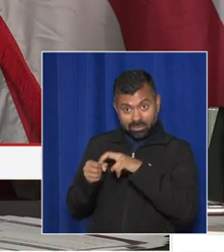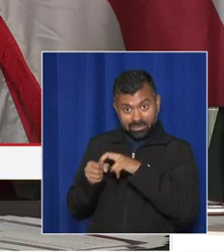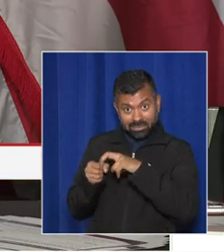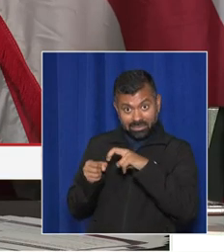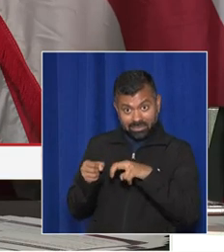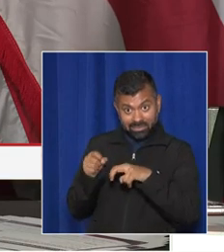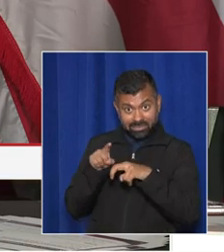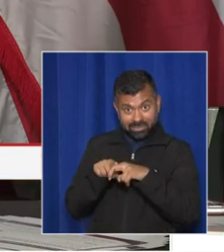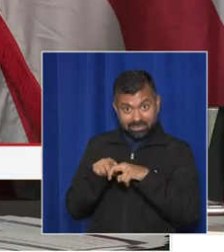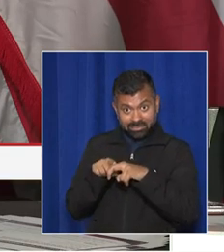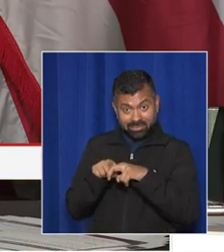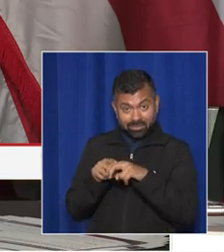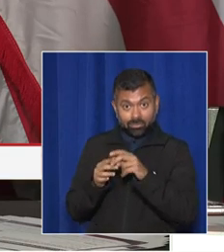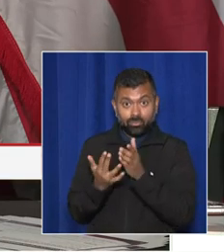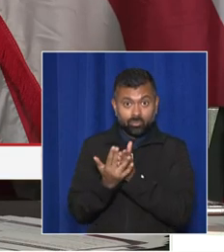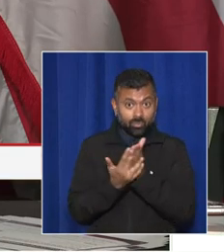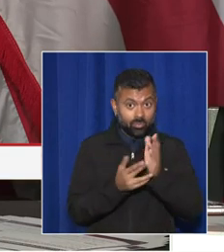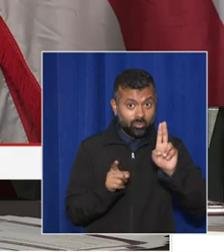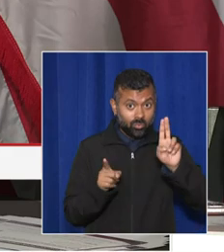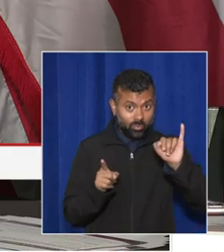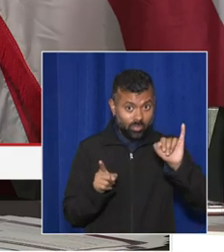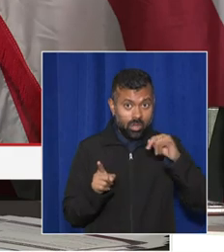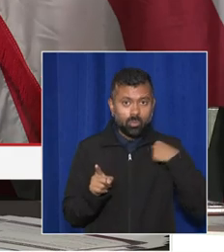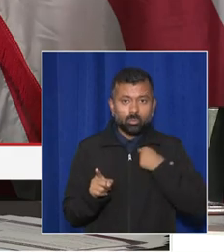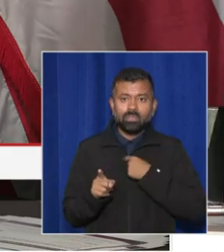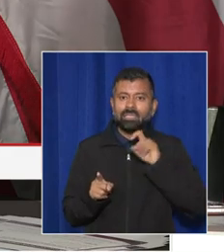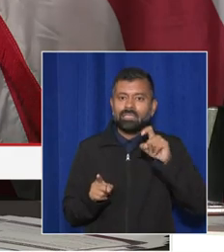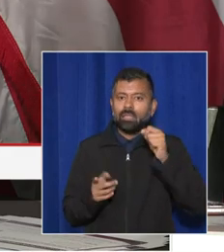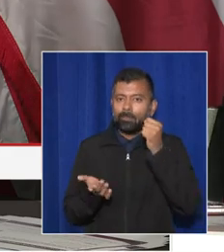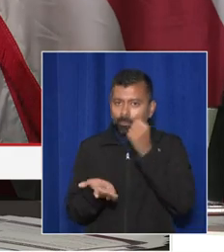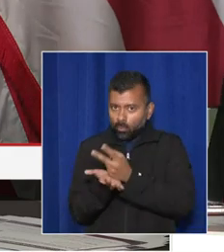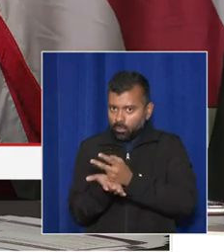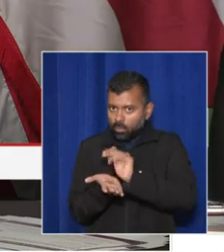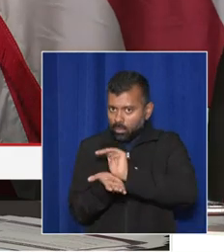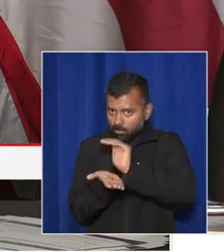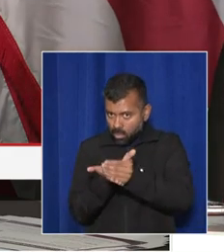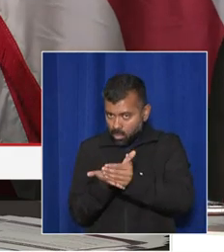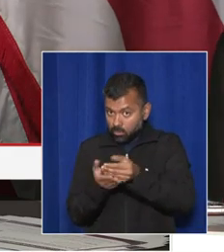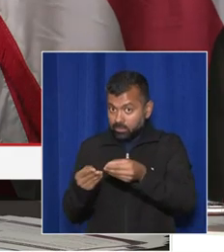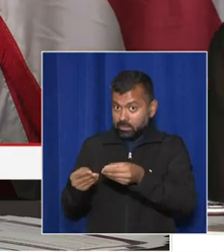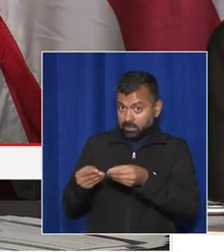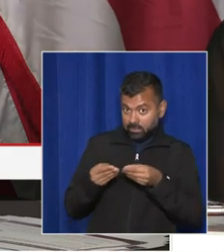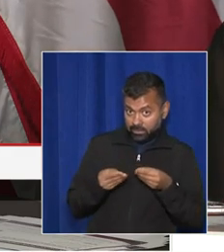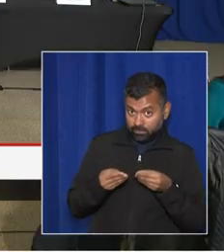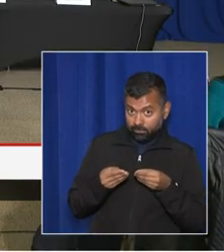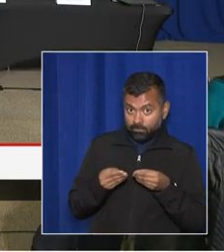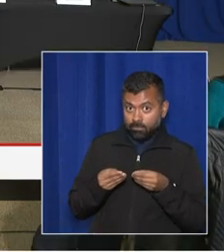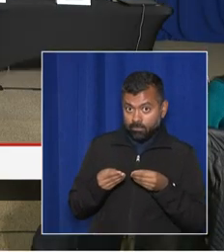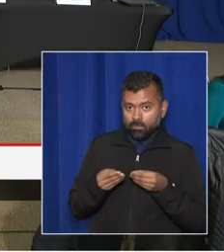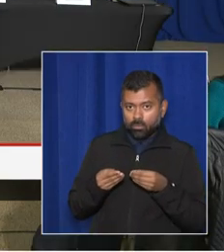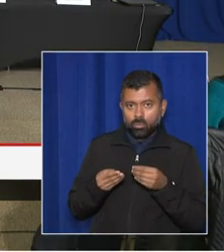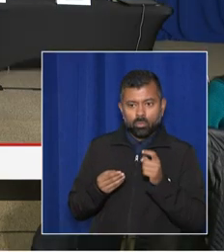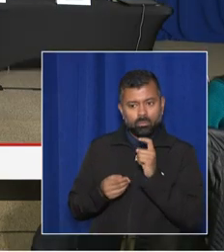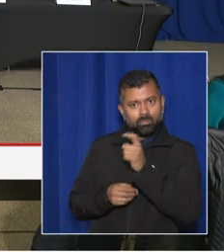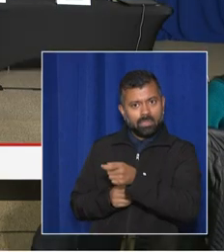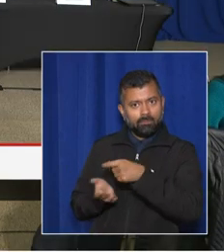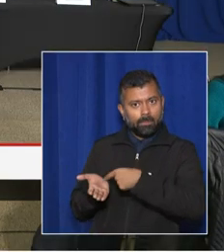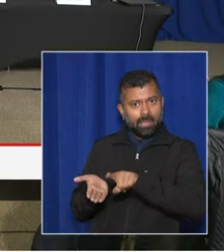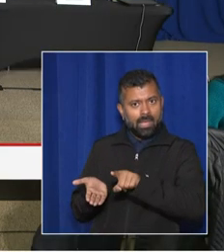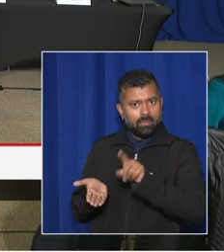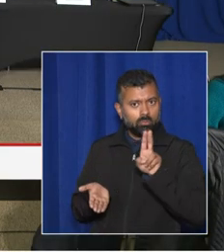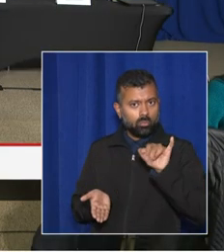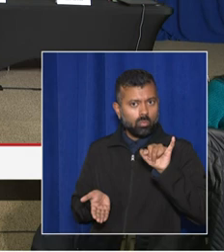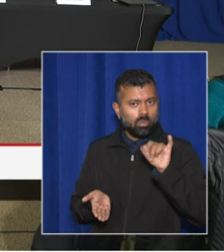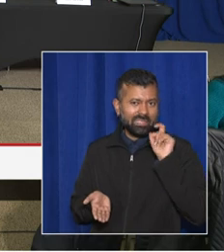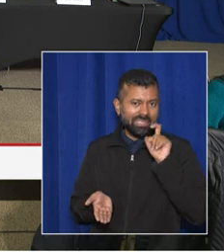to get the confirmation so we can issue a payment. And to your first question, until we become a state,